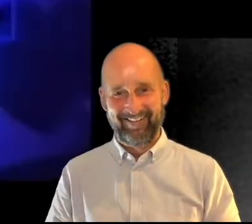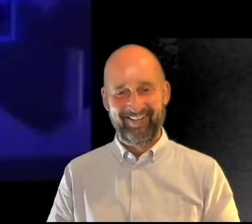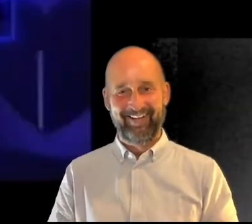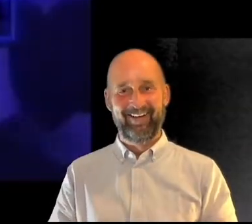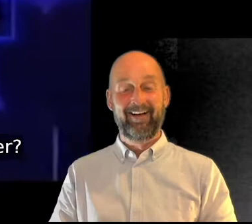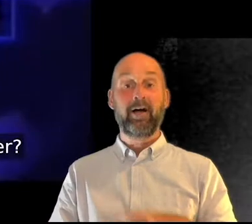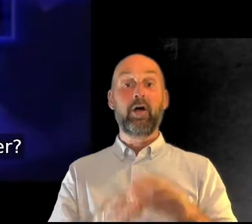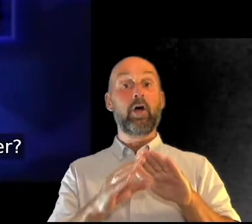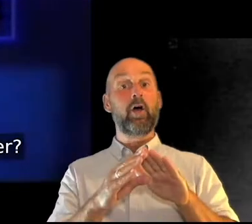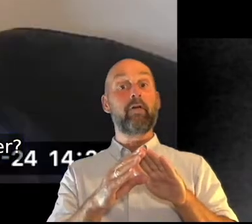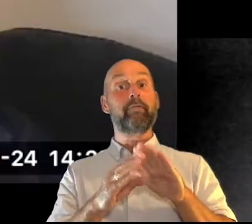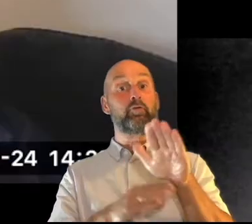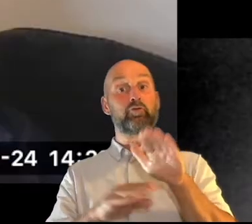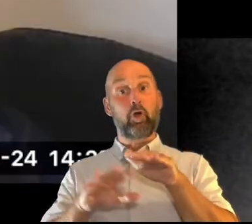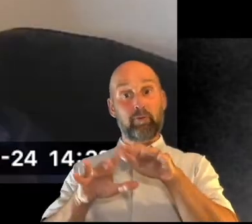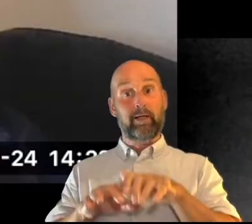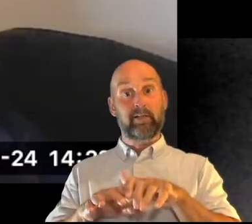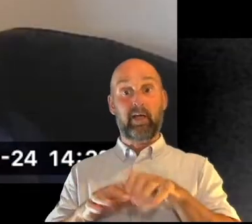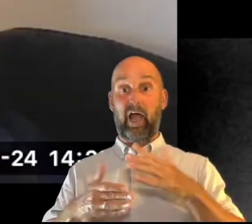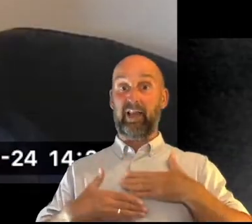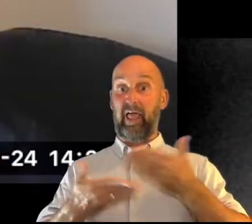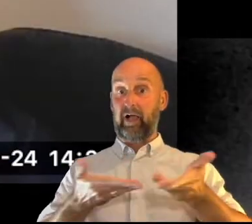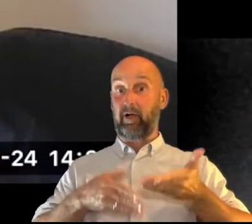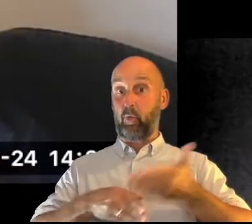In the future as a writer, I'd like to work.